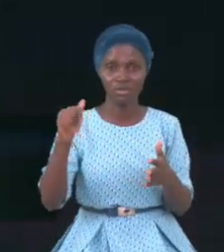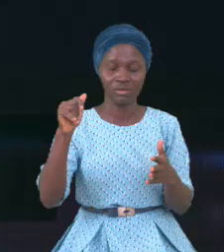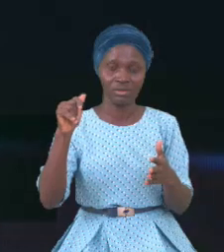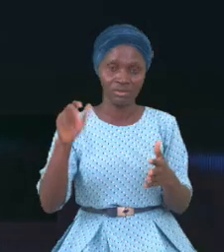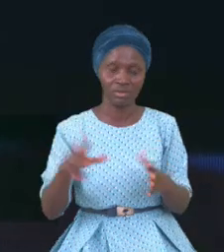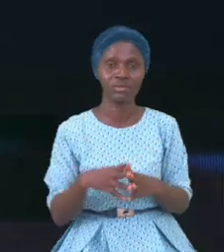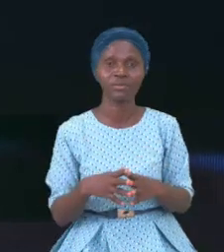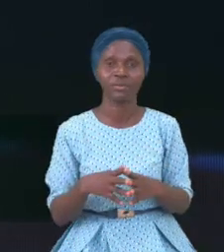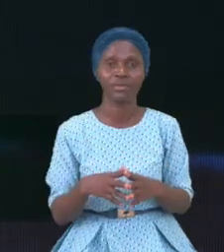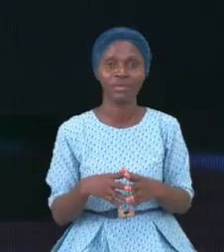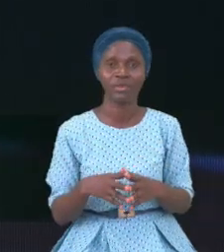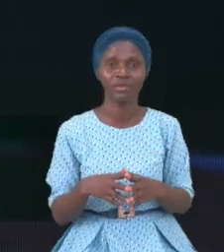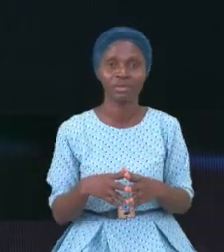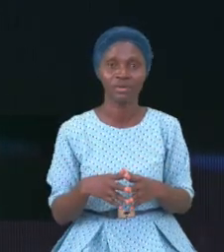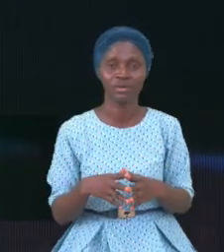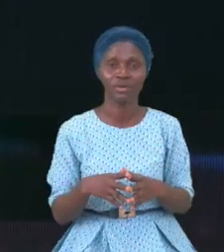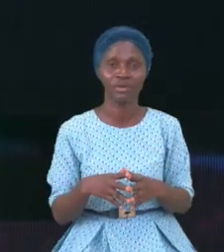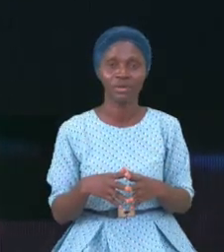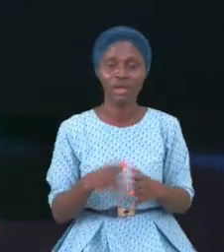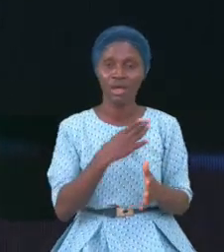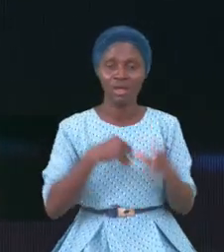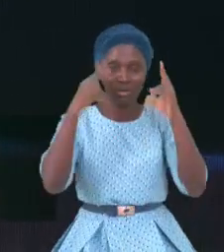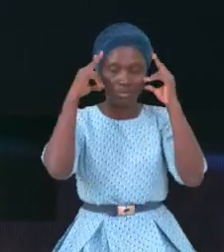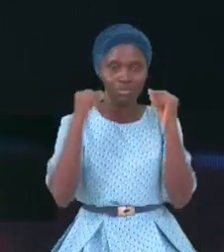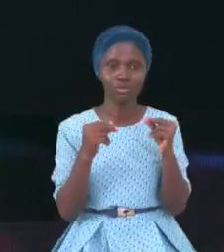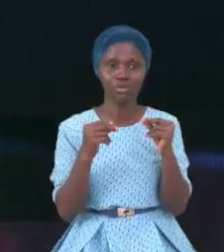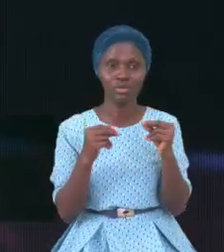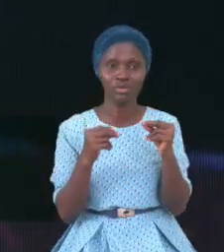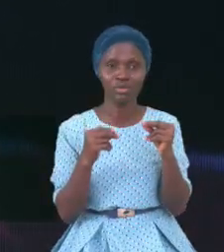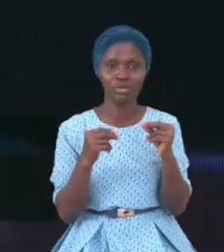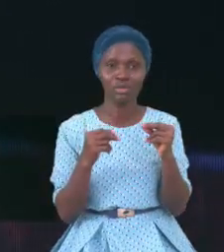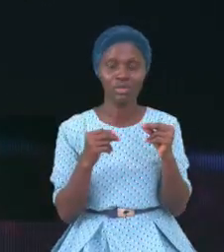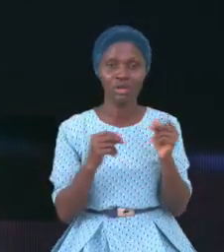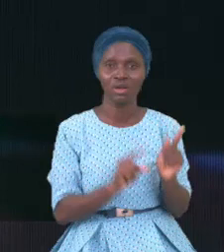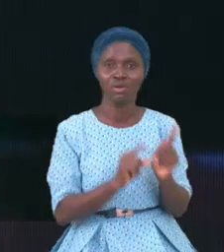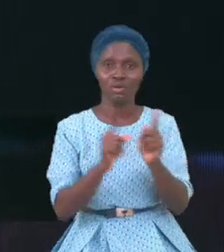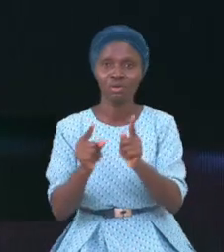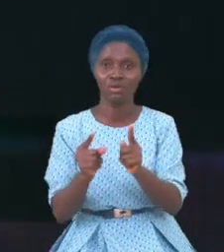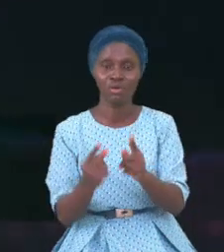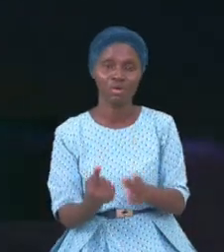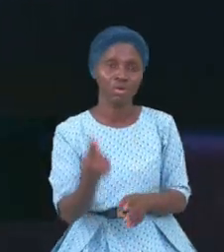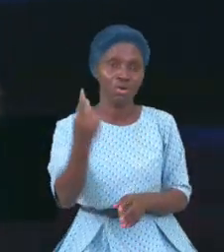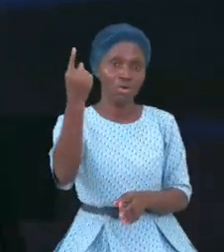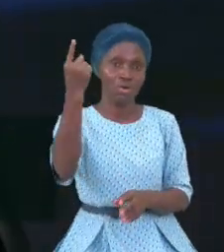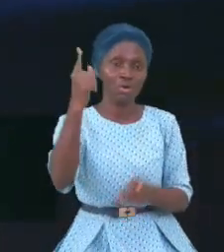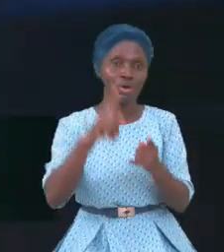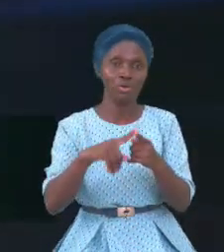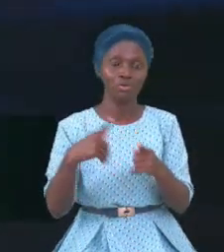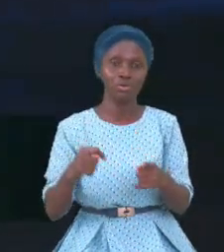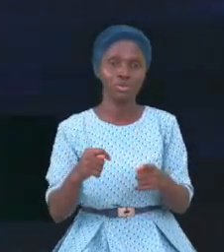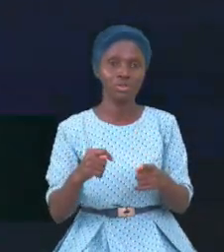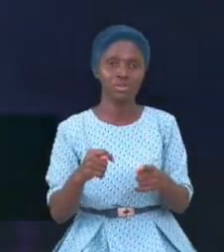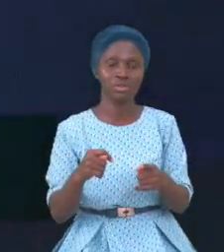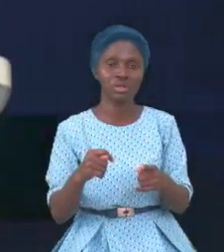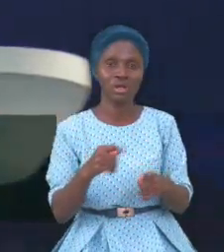and his minister Joshua, and Moses went up into the mount of God. When